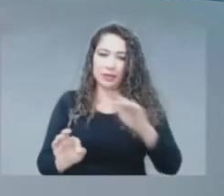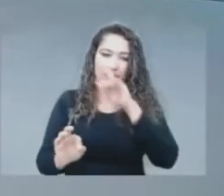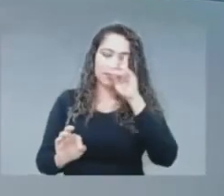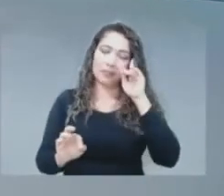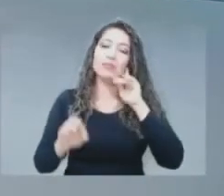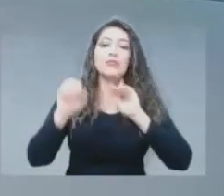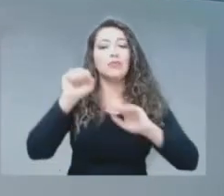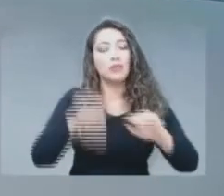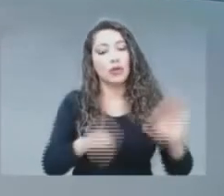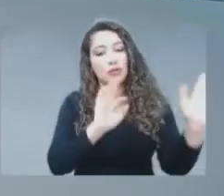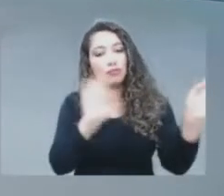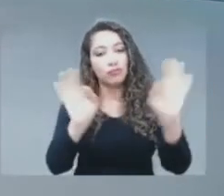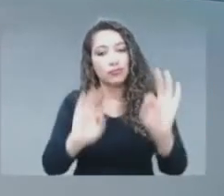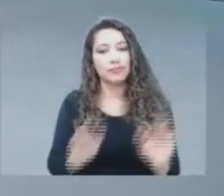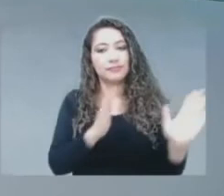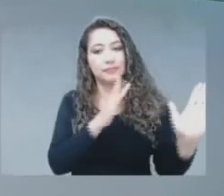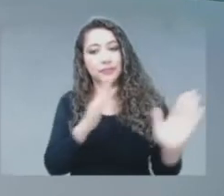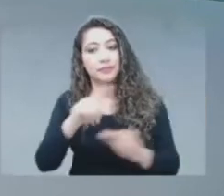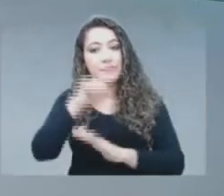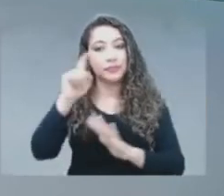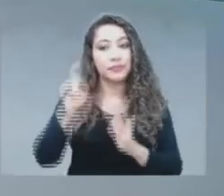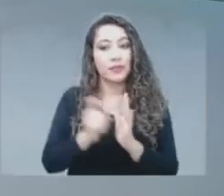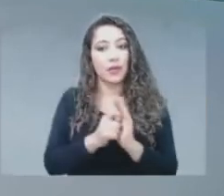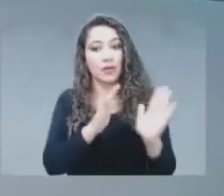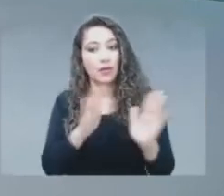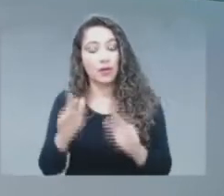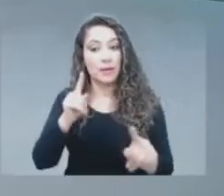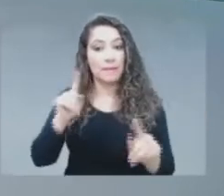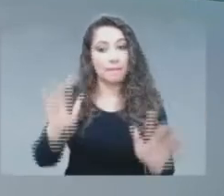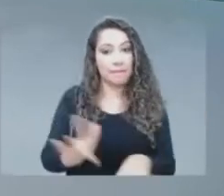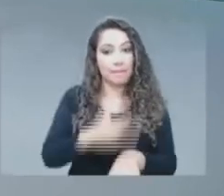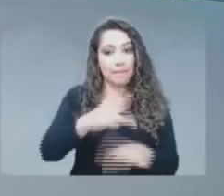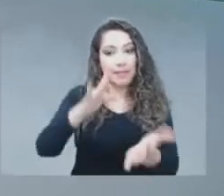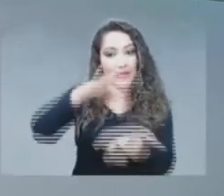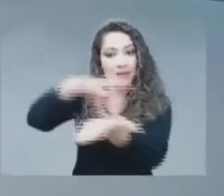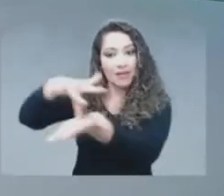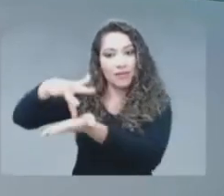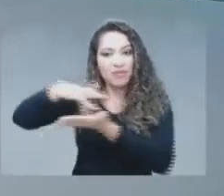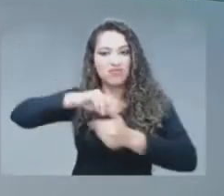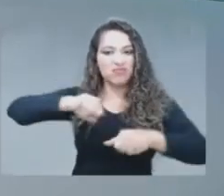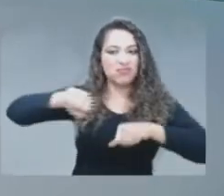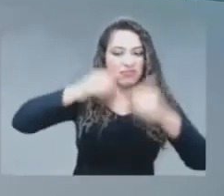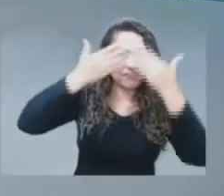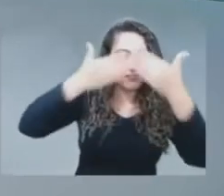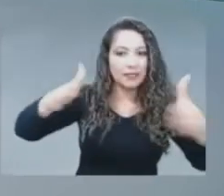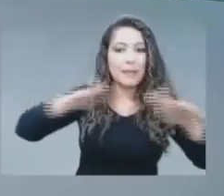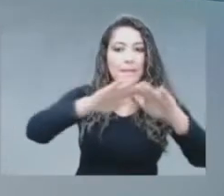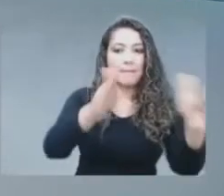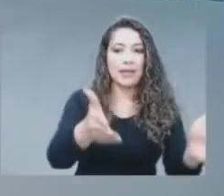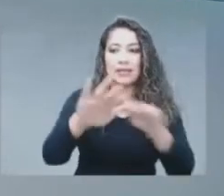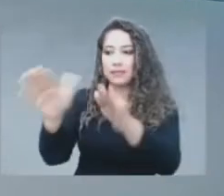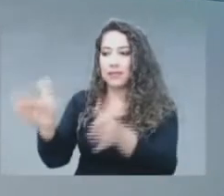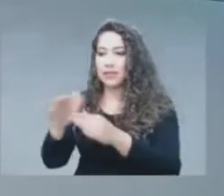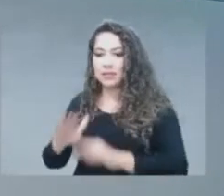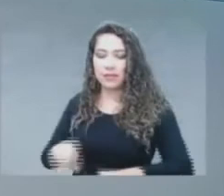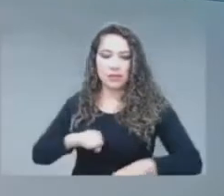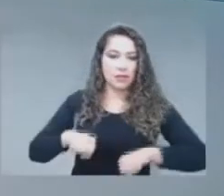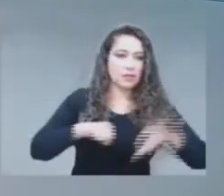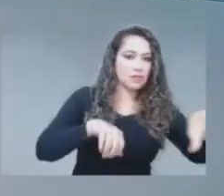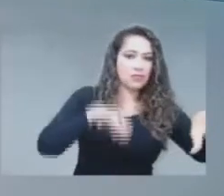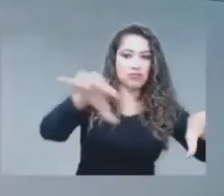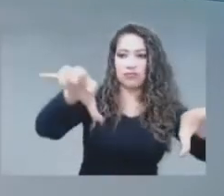can actually process, obviously, in a participative manner, in a transparent manner, with the working tables, with the